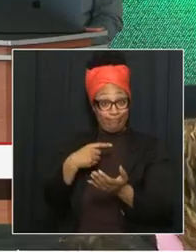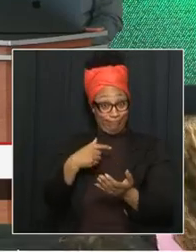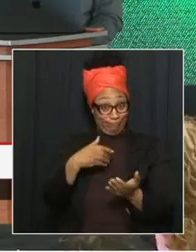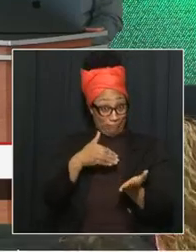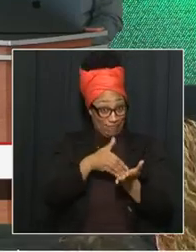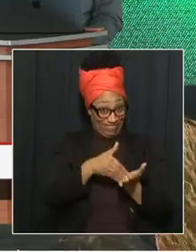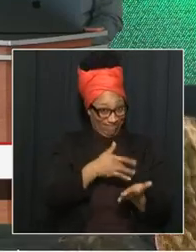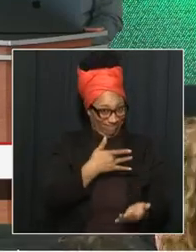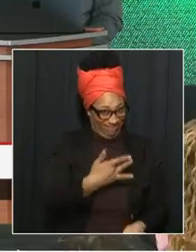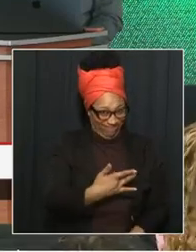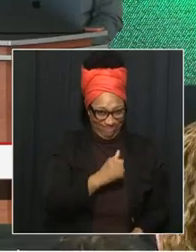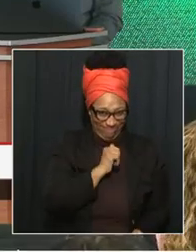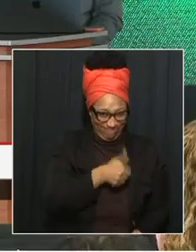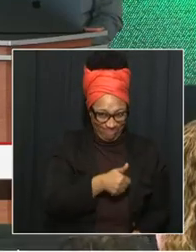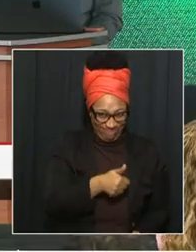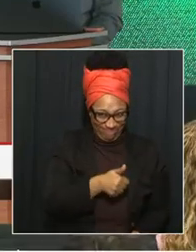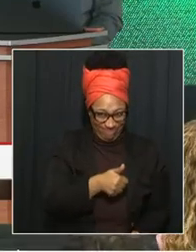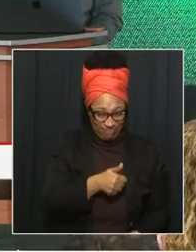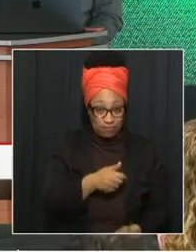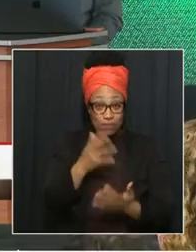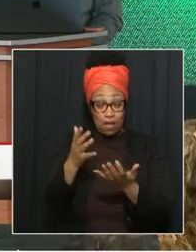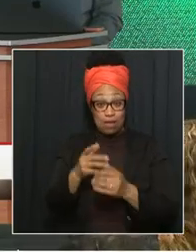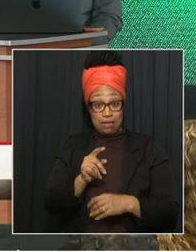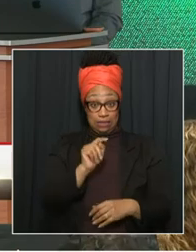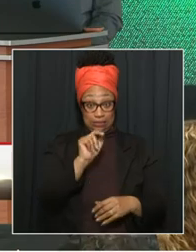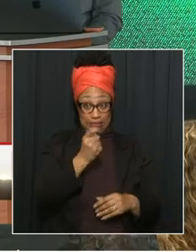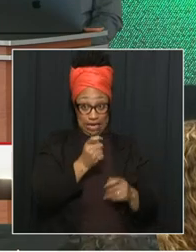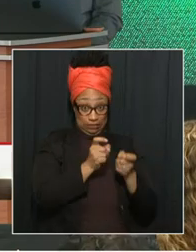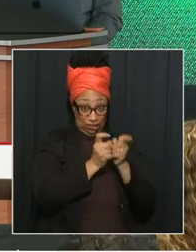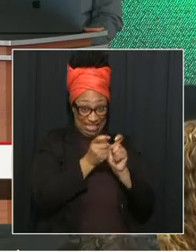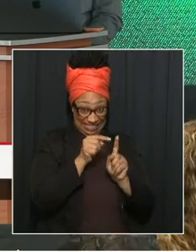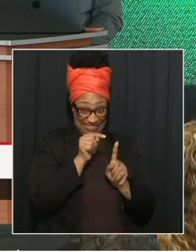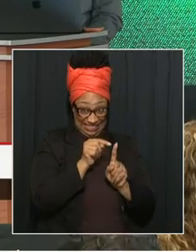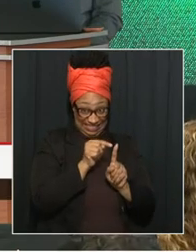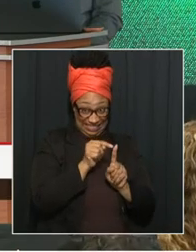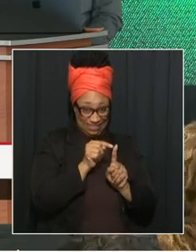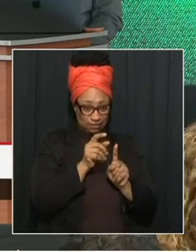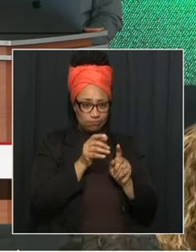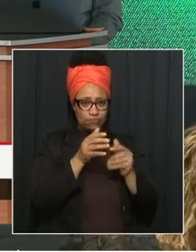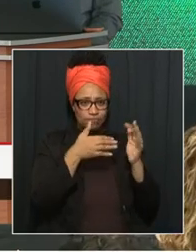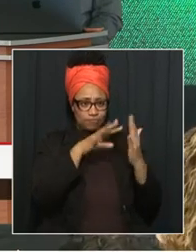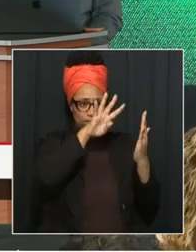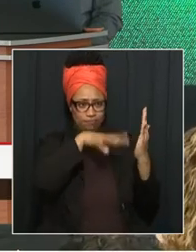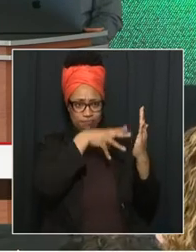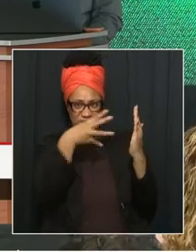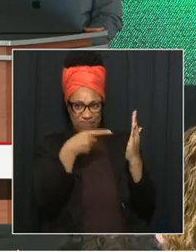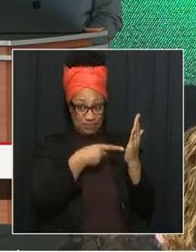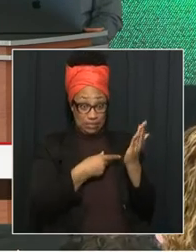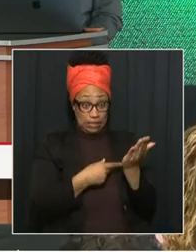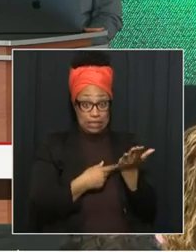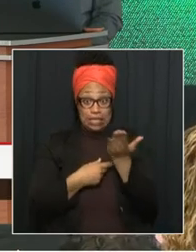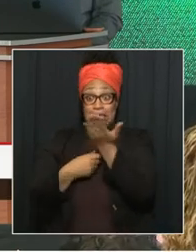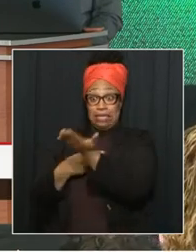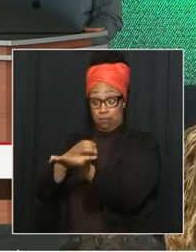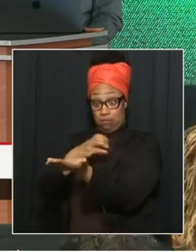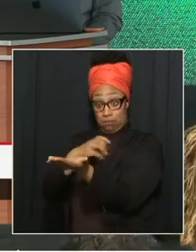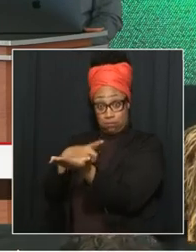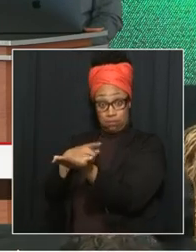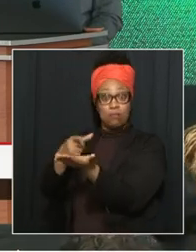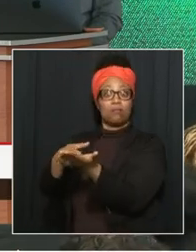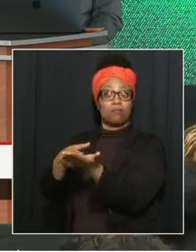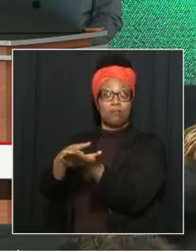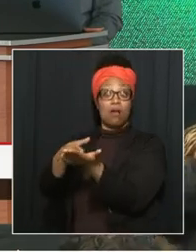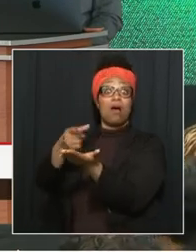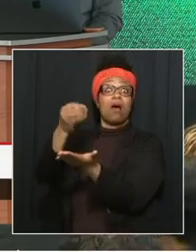by the council. So you started off by asking about the senior property tax deduction.